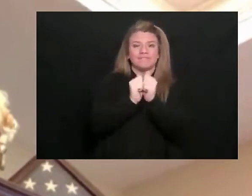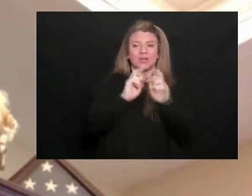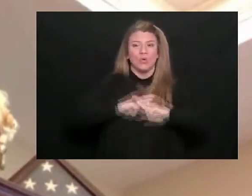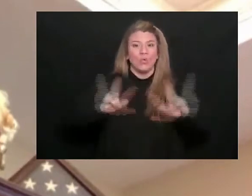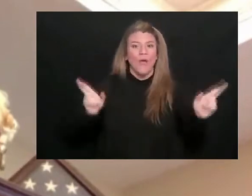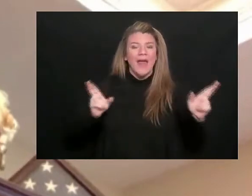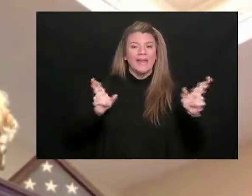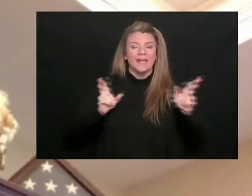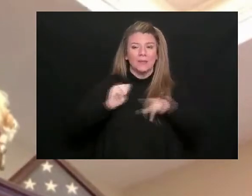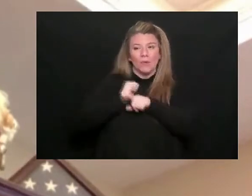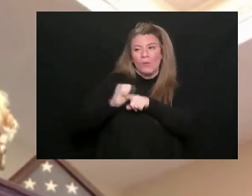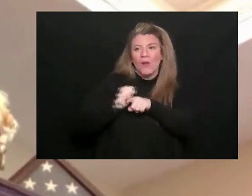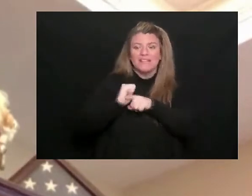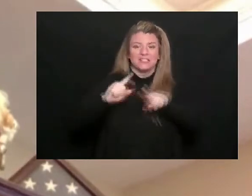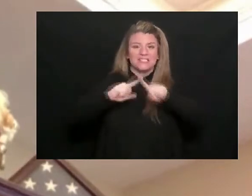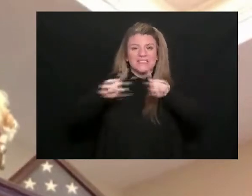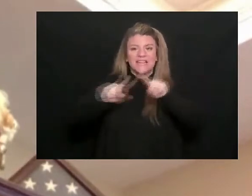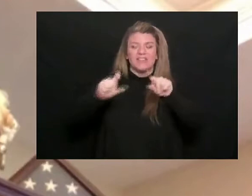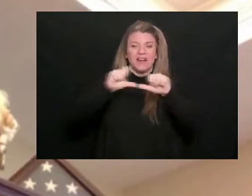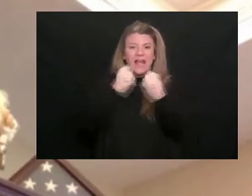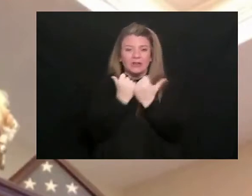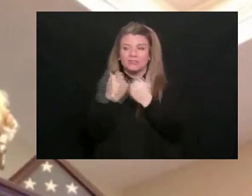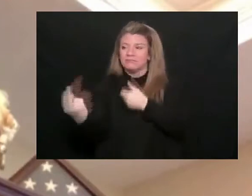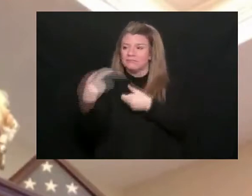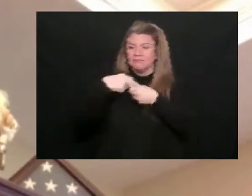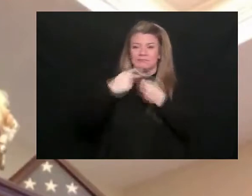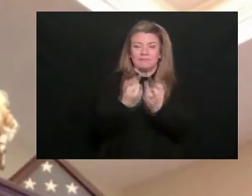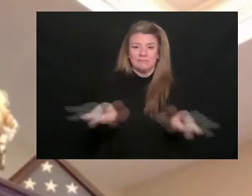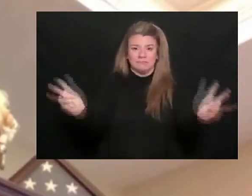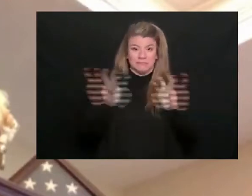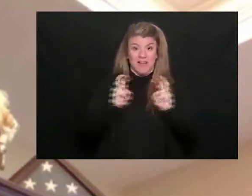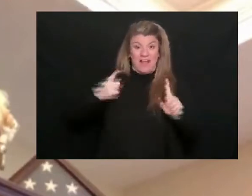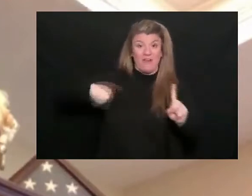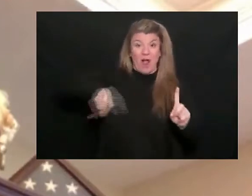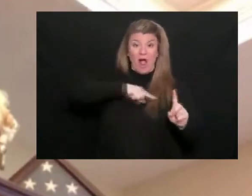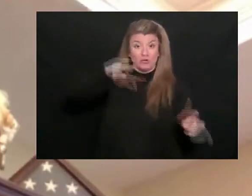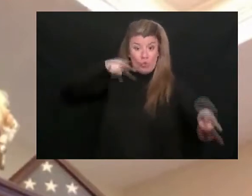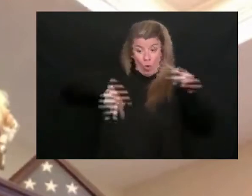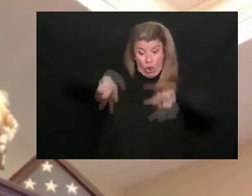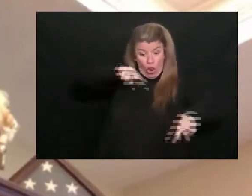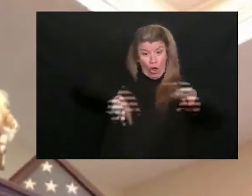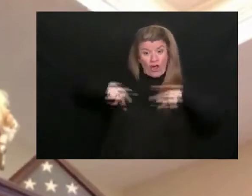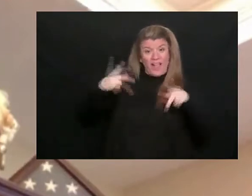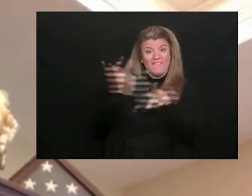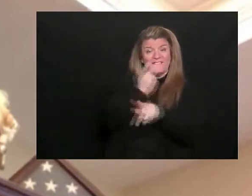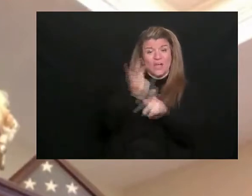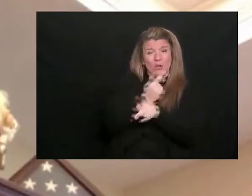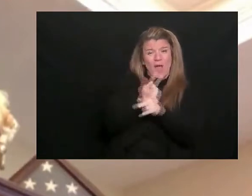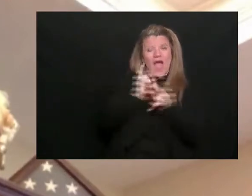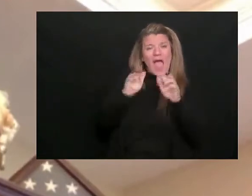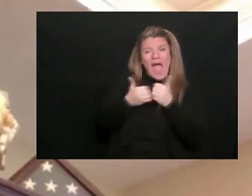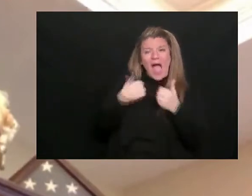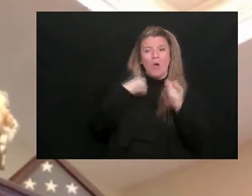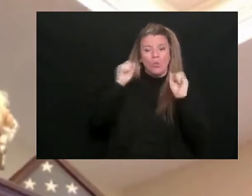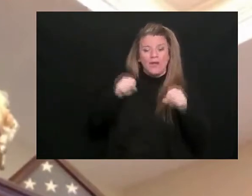various agencies and organizations participating to look at the things that we will be able to